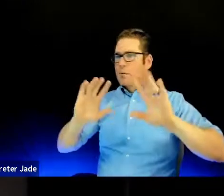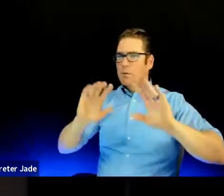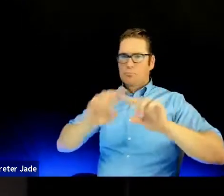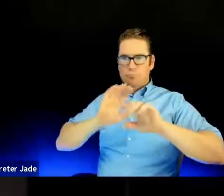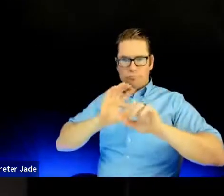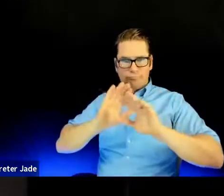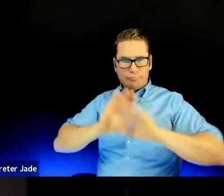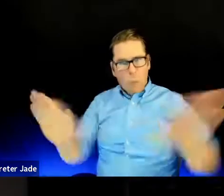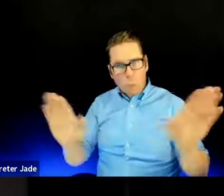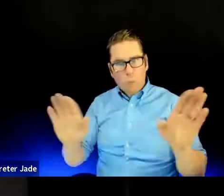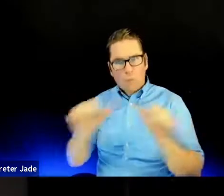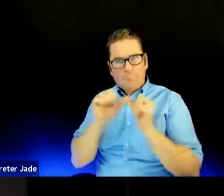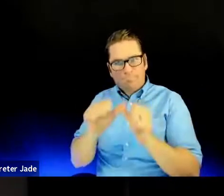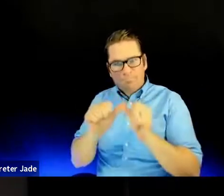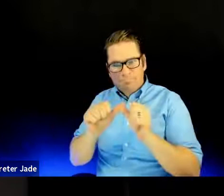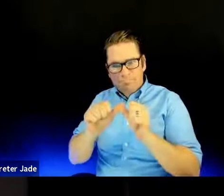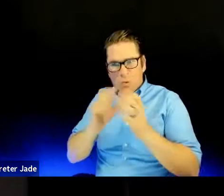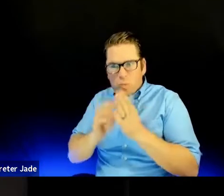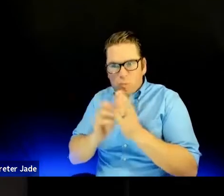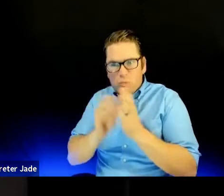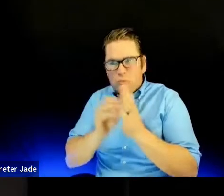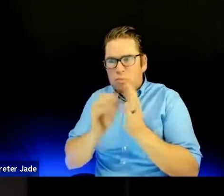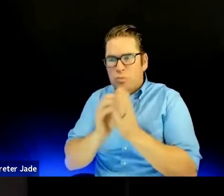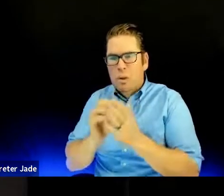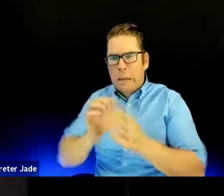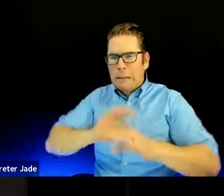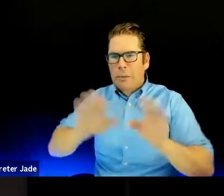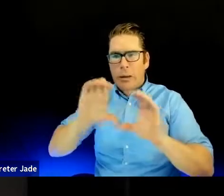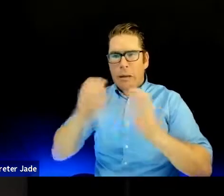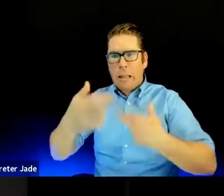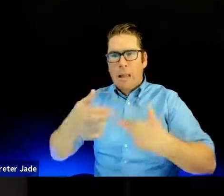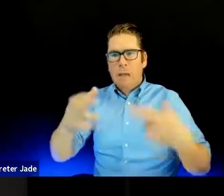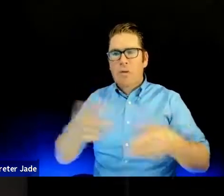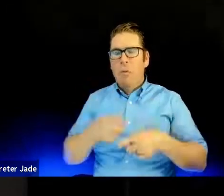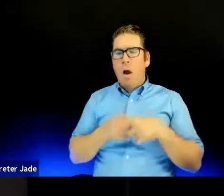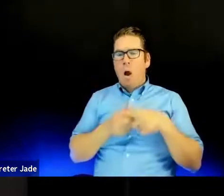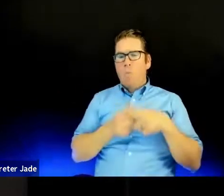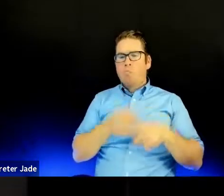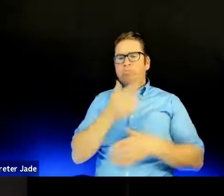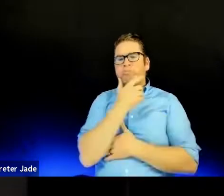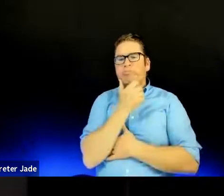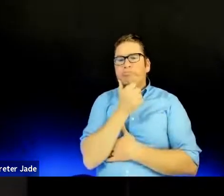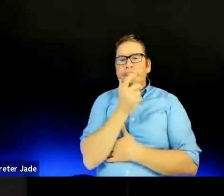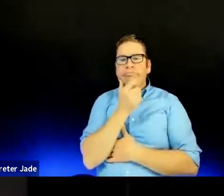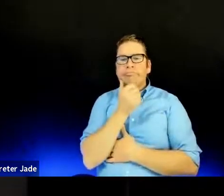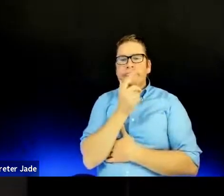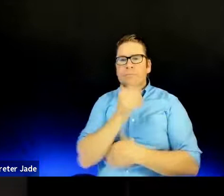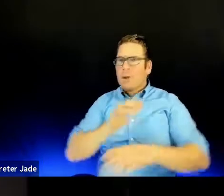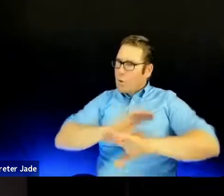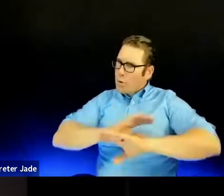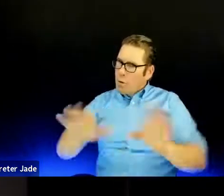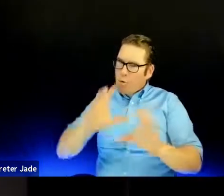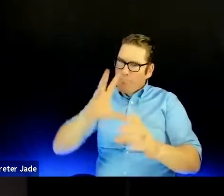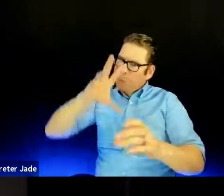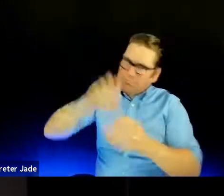just sit there and be a statue, I guess, and just share your opinion and what you believe or ask questions. It just makes the class